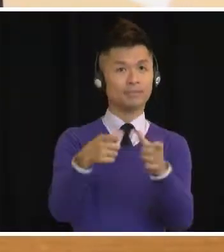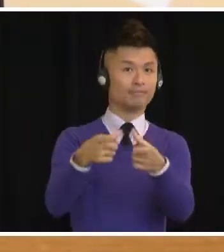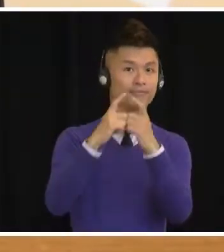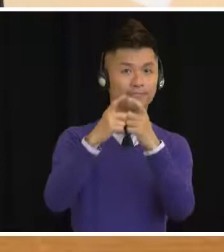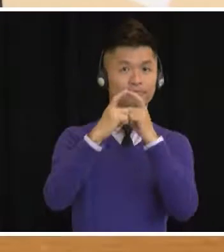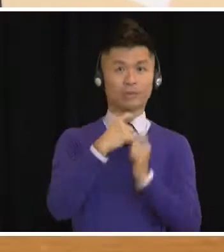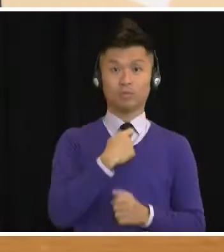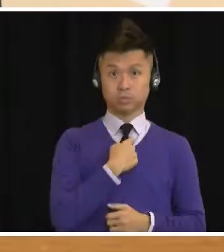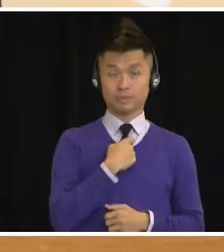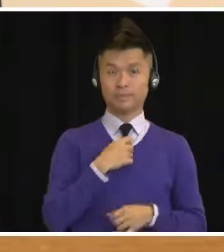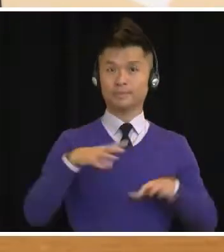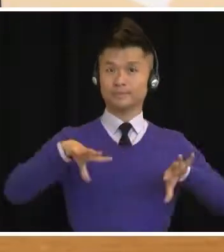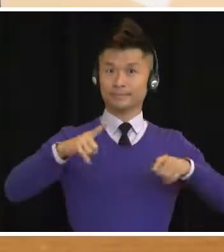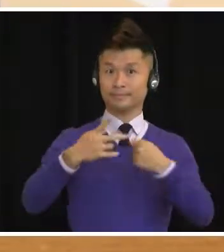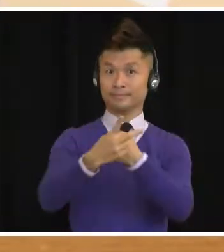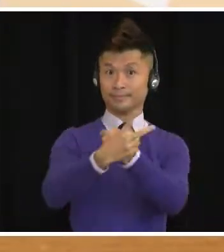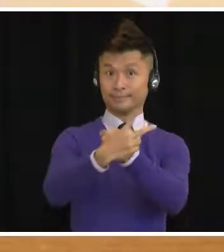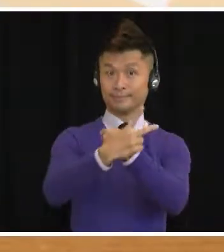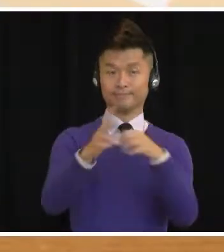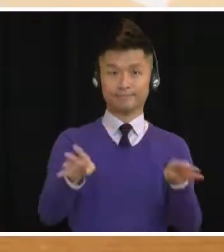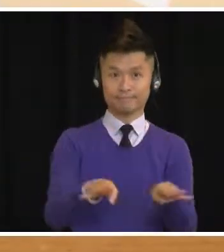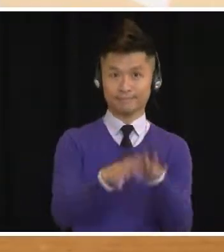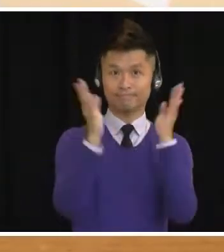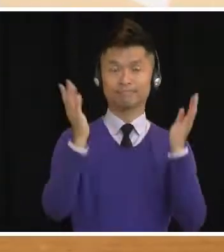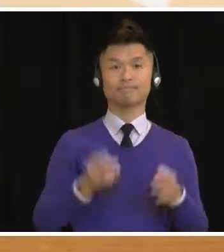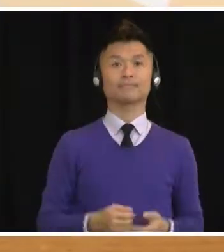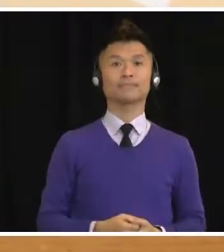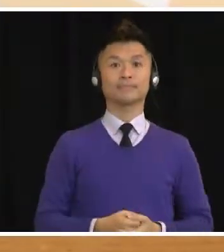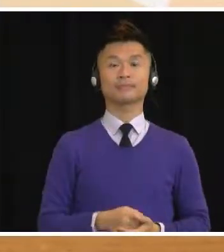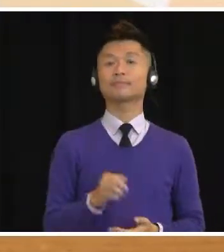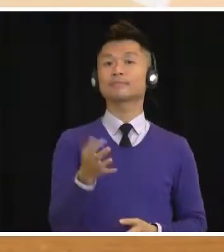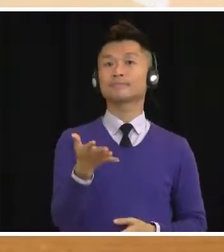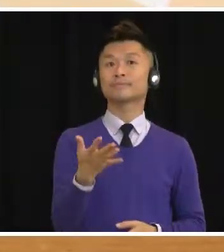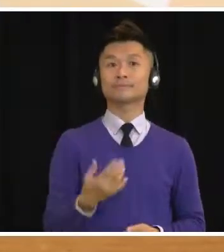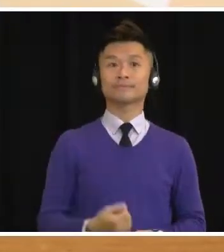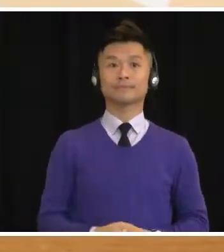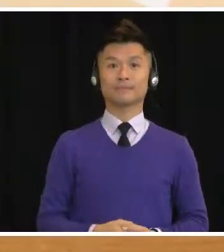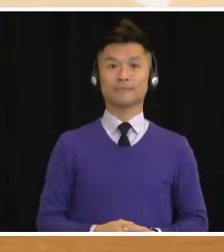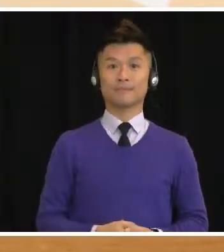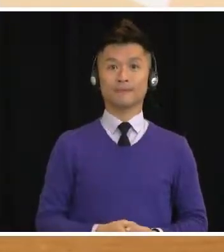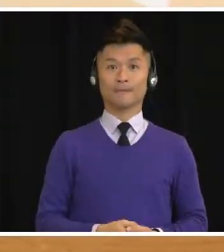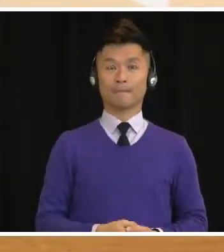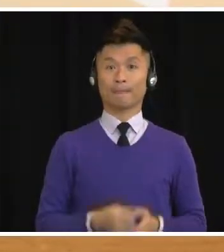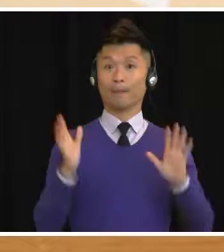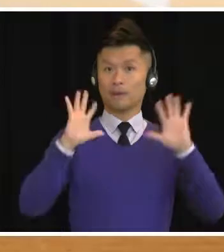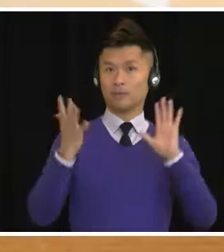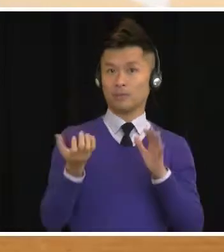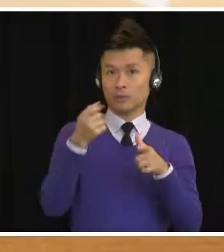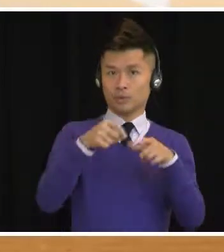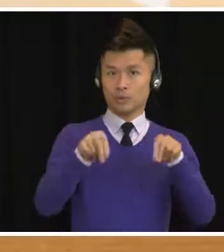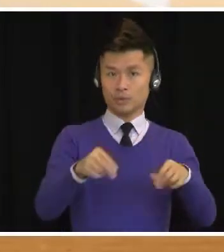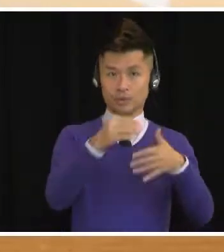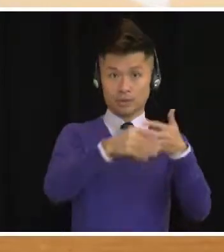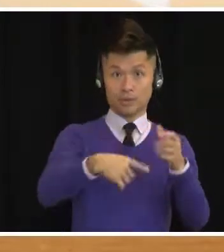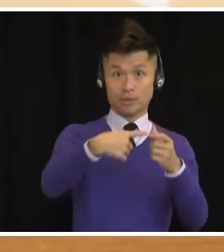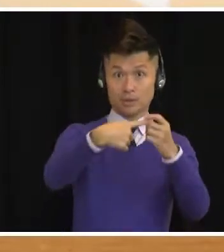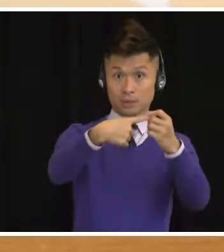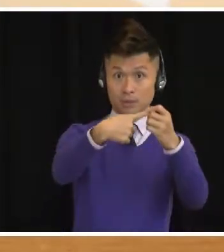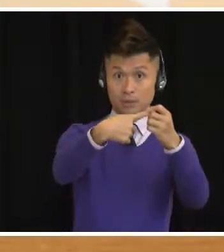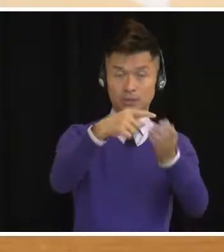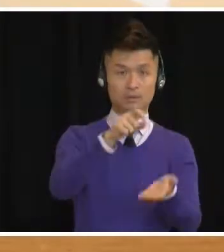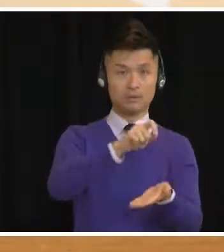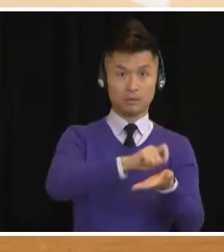of the child, and as you know, Article 1 defines the scope of applicability of